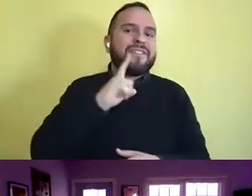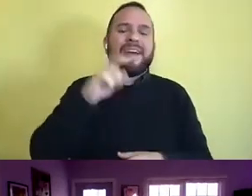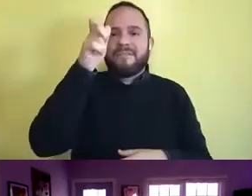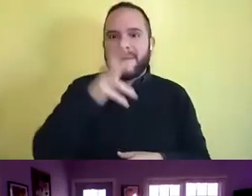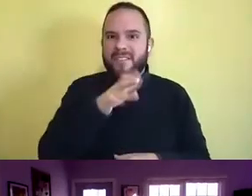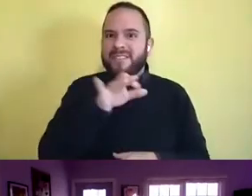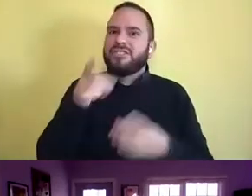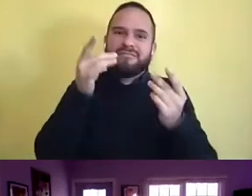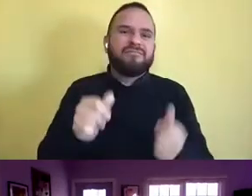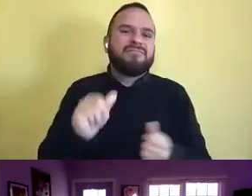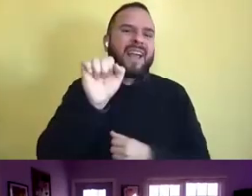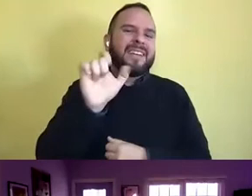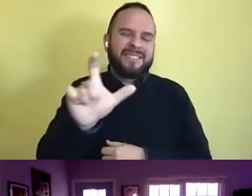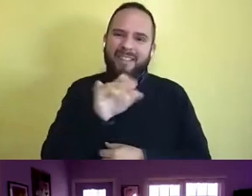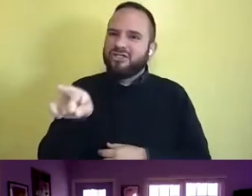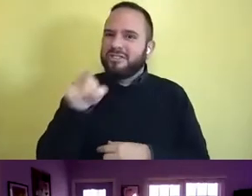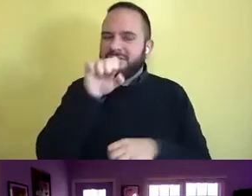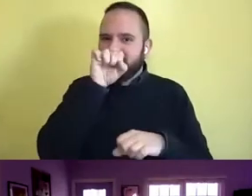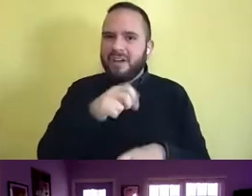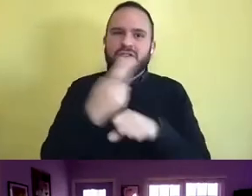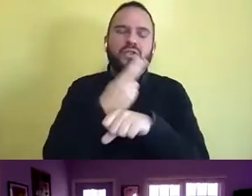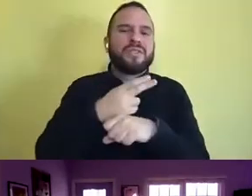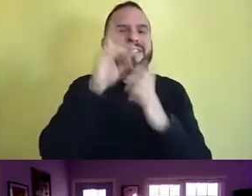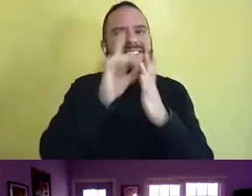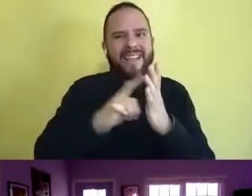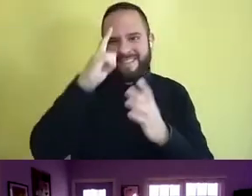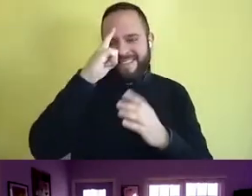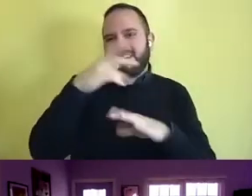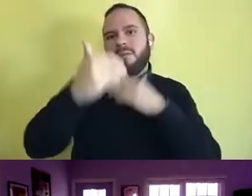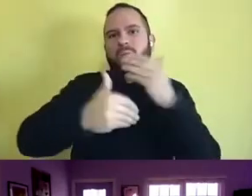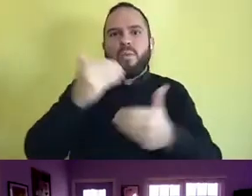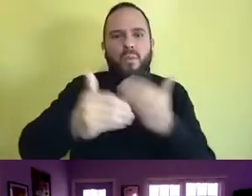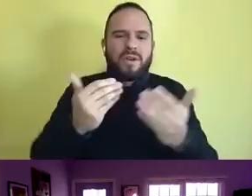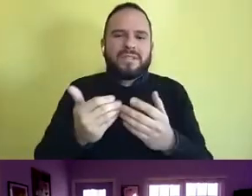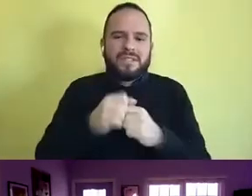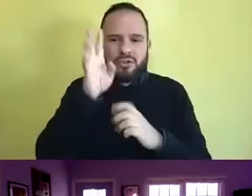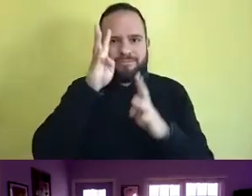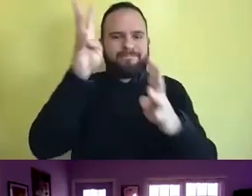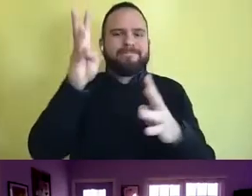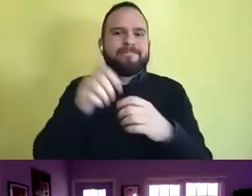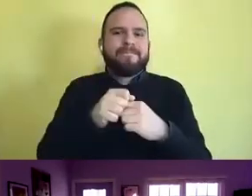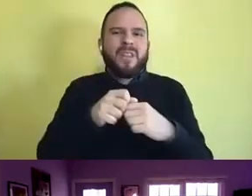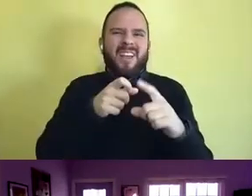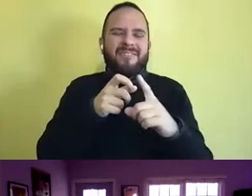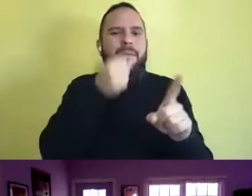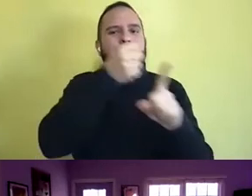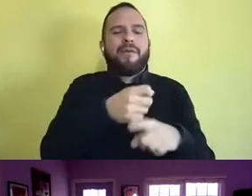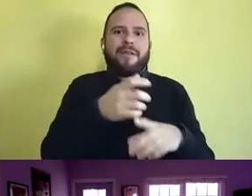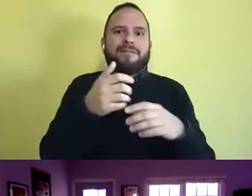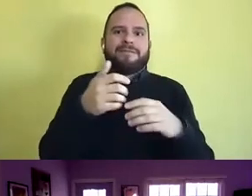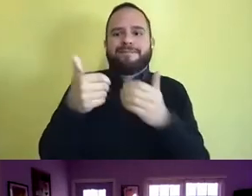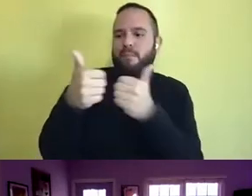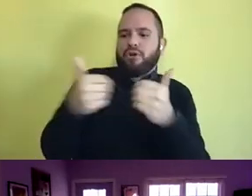Sign Language. She loves using the design thinking process to create solutions that empower marginalized communities and improve usability